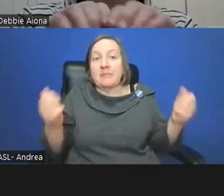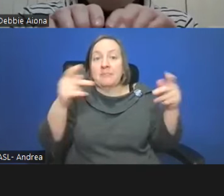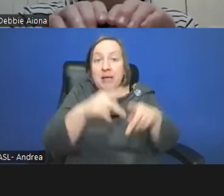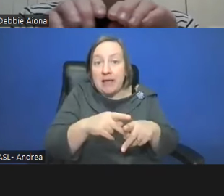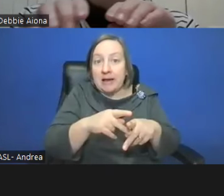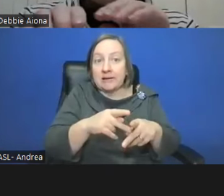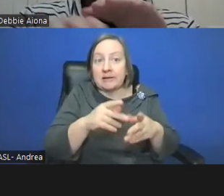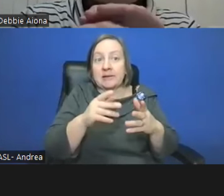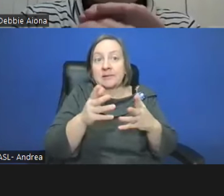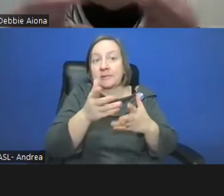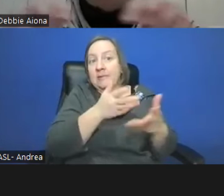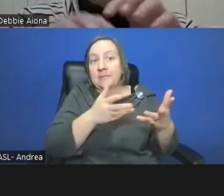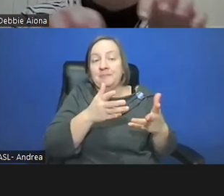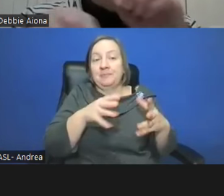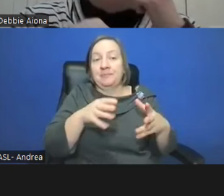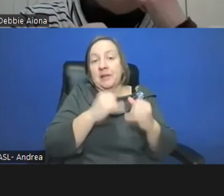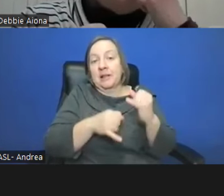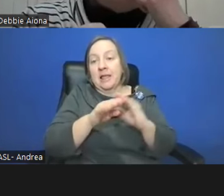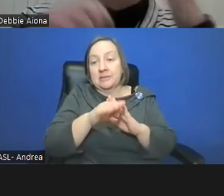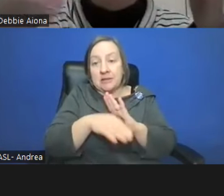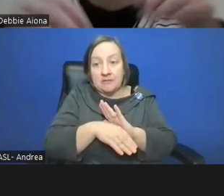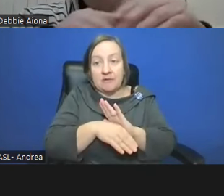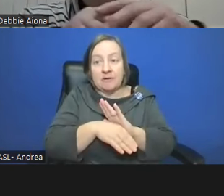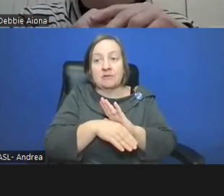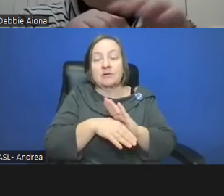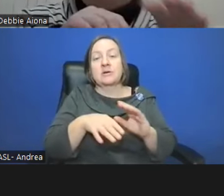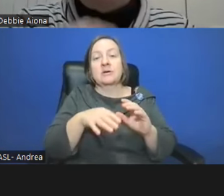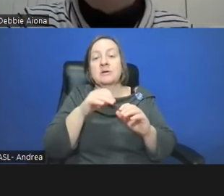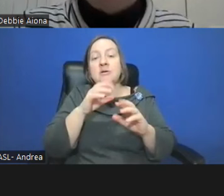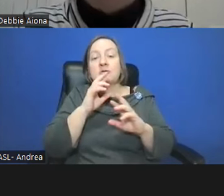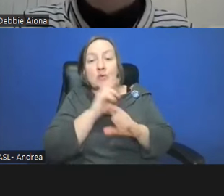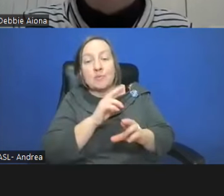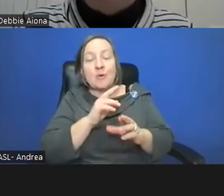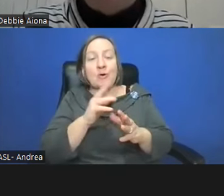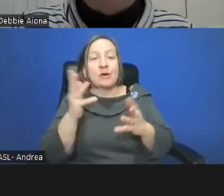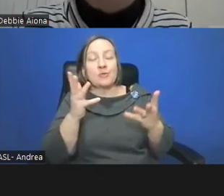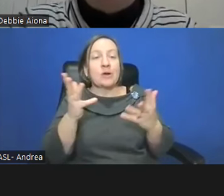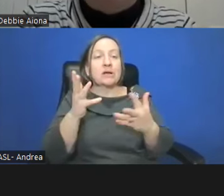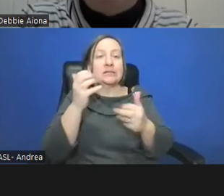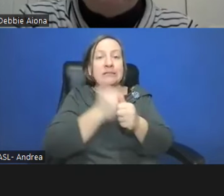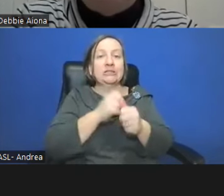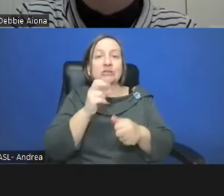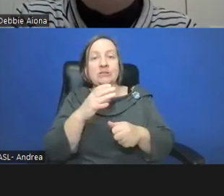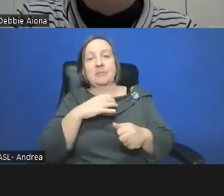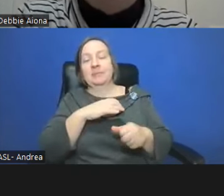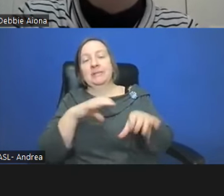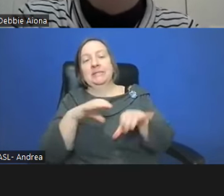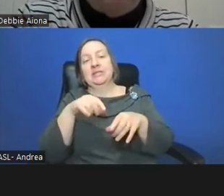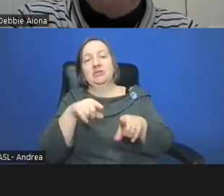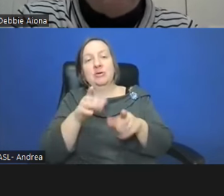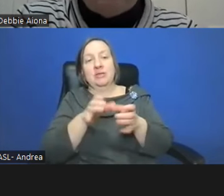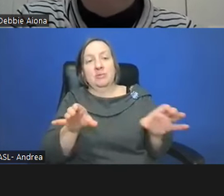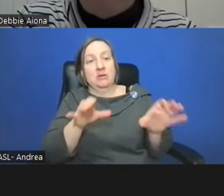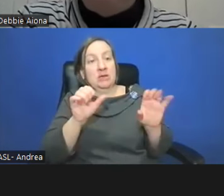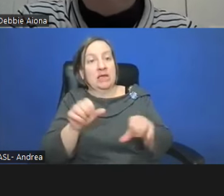back and spend the last half hour reporting back what each of the subcommittees did in their breakout rooms? Are you